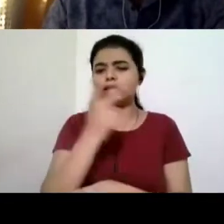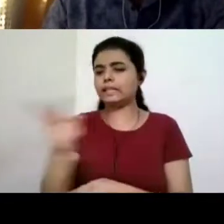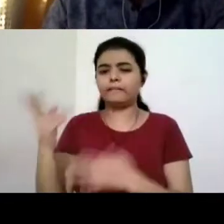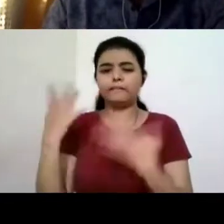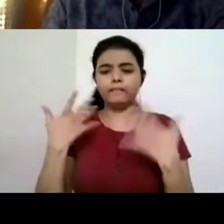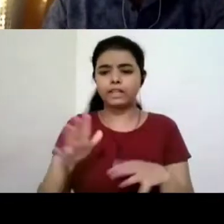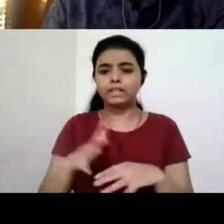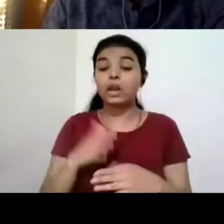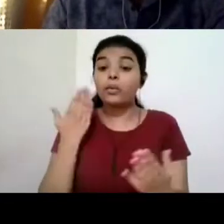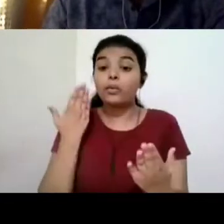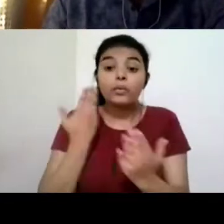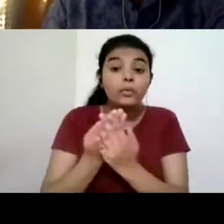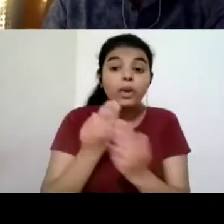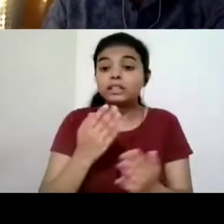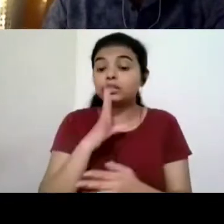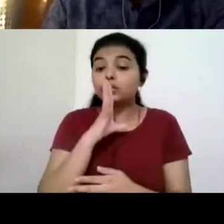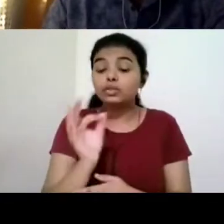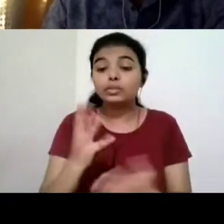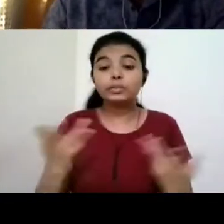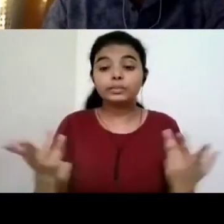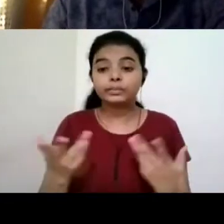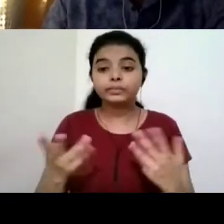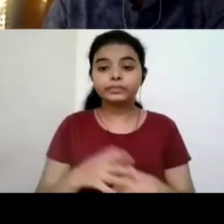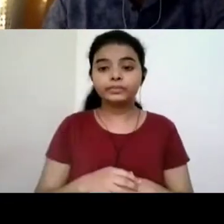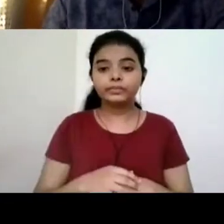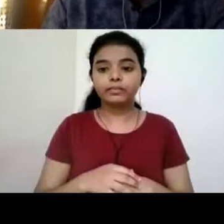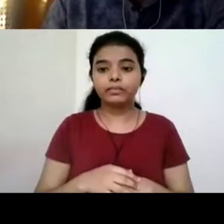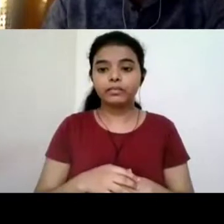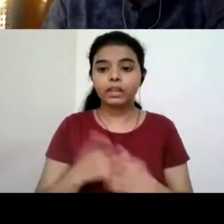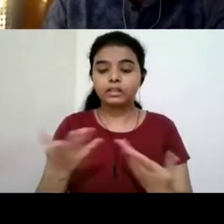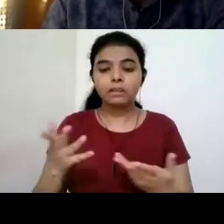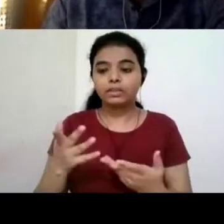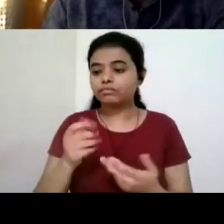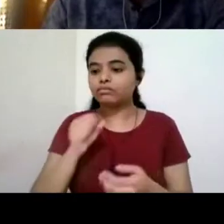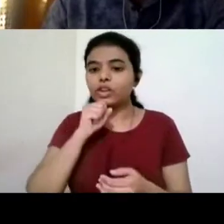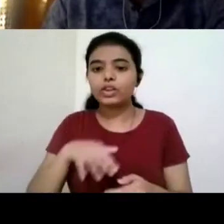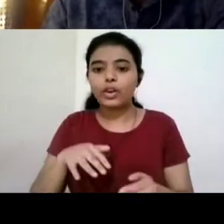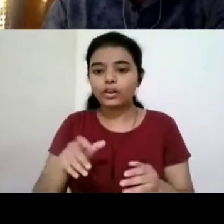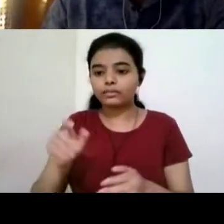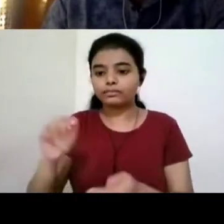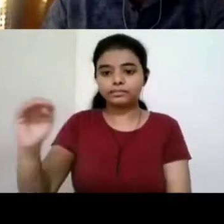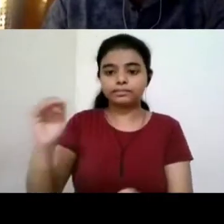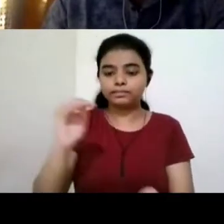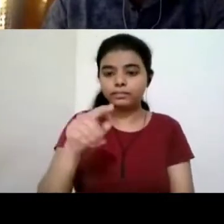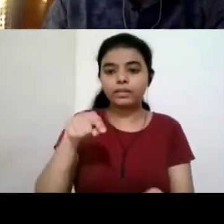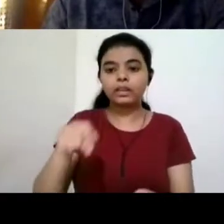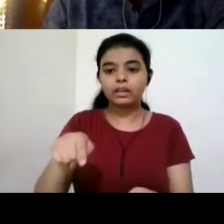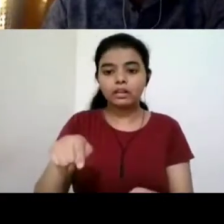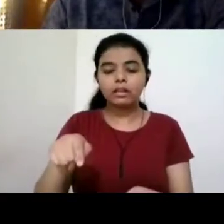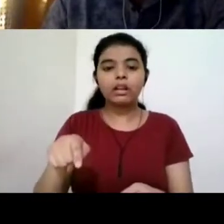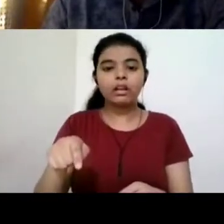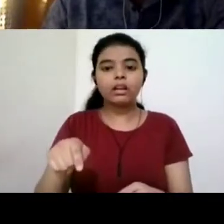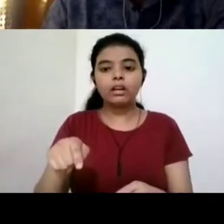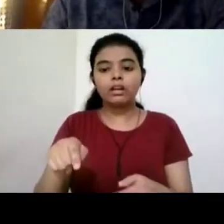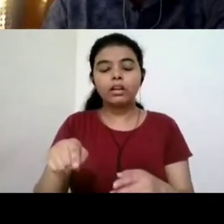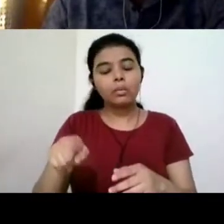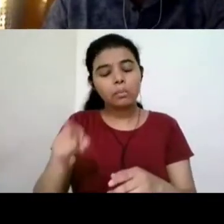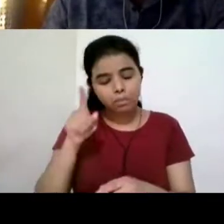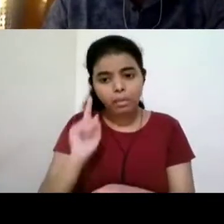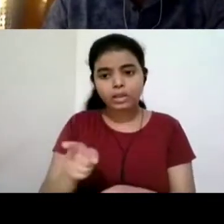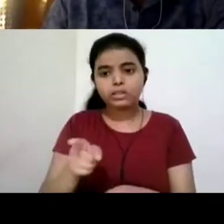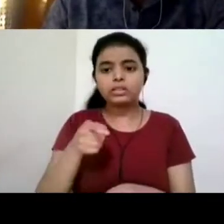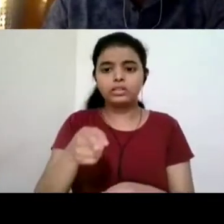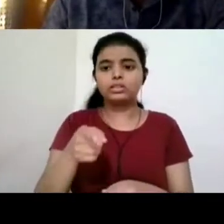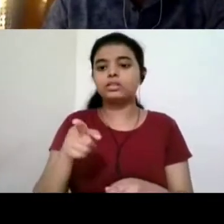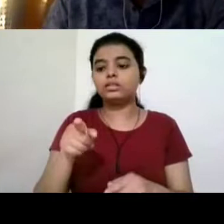the fact that this poor young bacha who's been picked up is got to do again with this fact of that, yes, this is